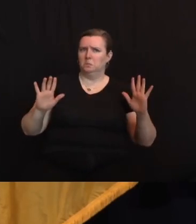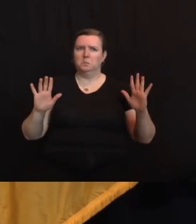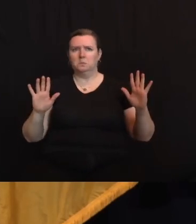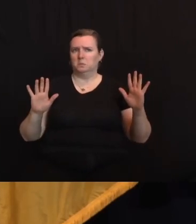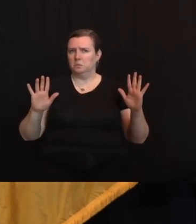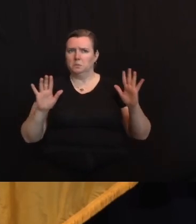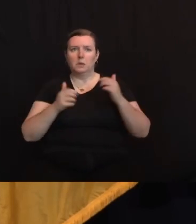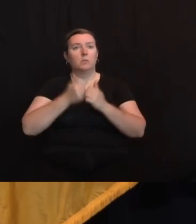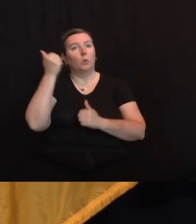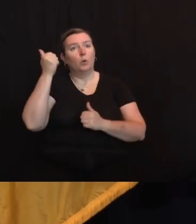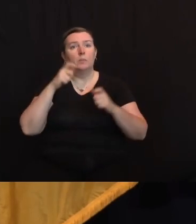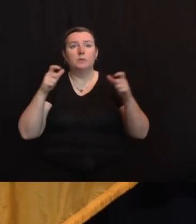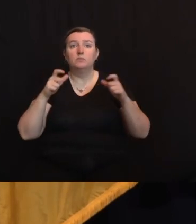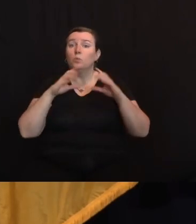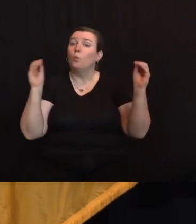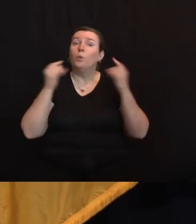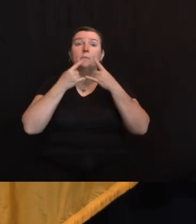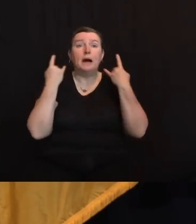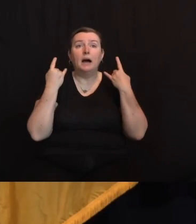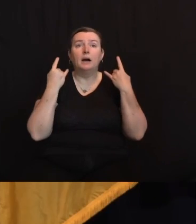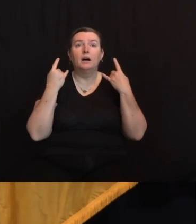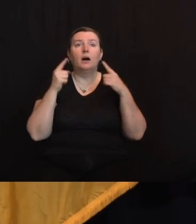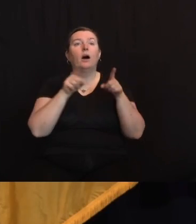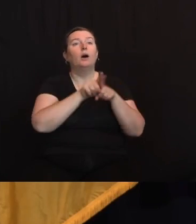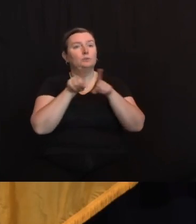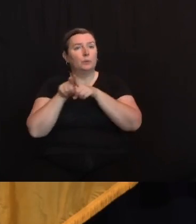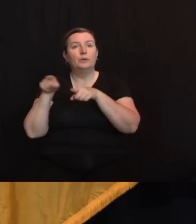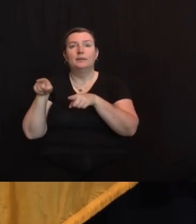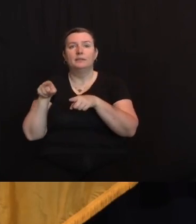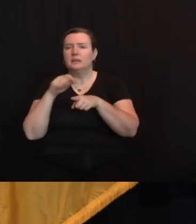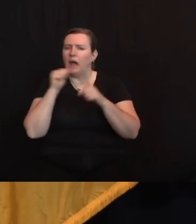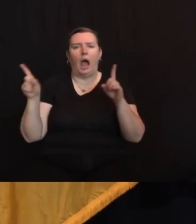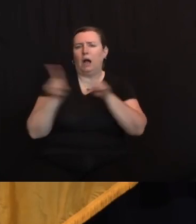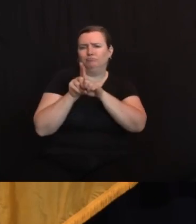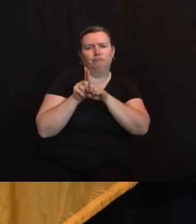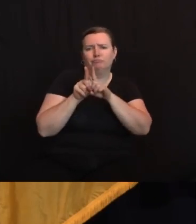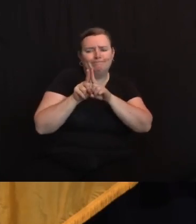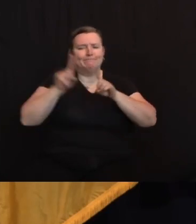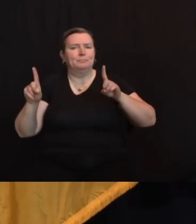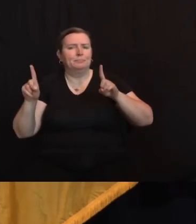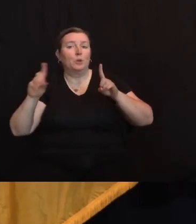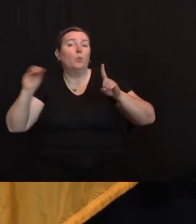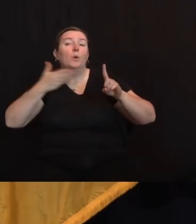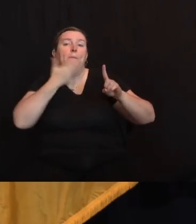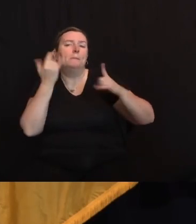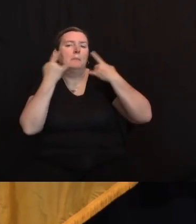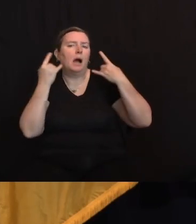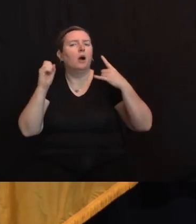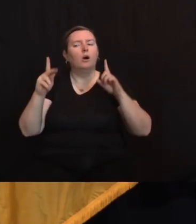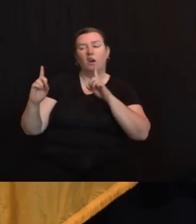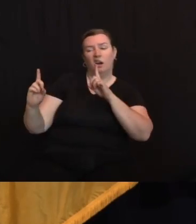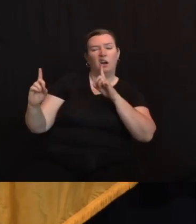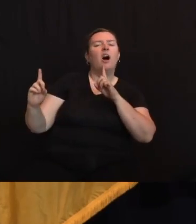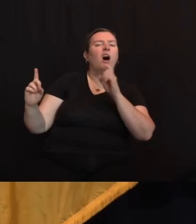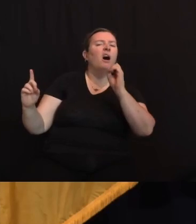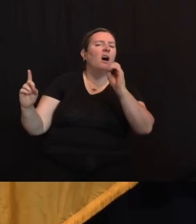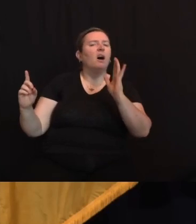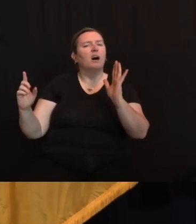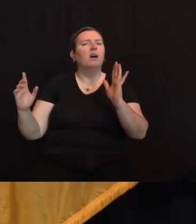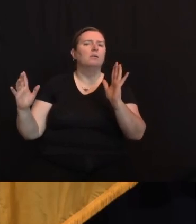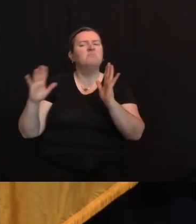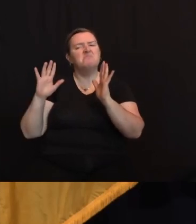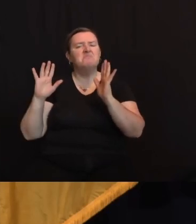of the folks who weren't wearing face coverings were also not on top of each other. So more compliance, Judy, but not where it needs to